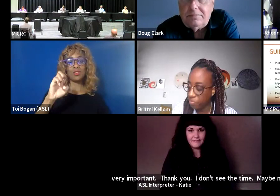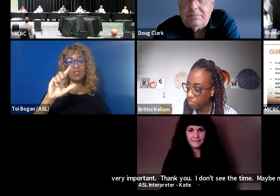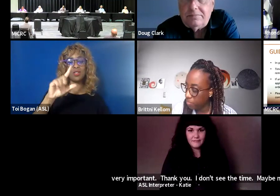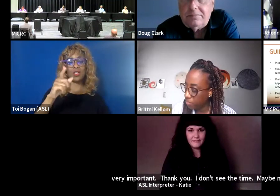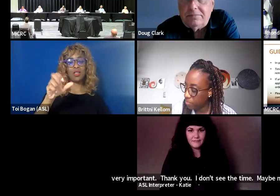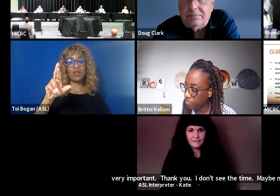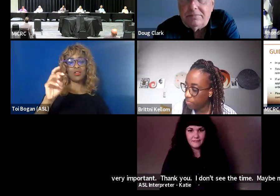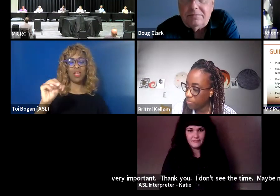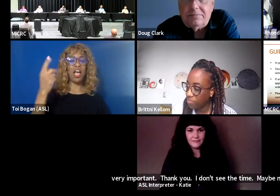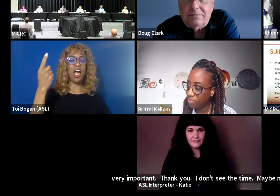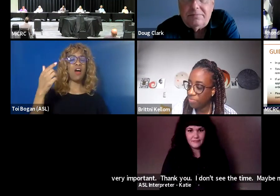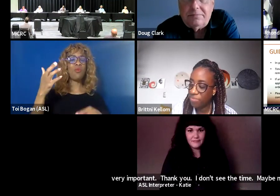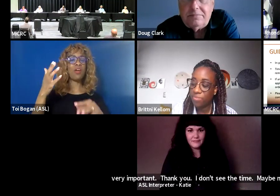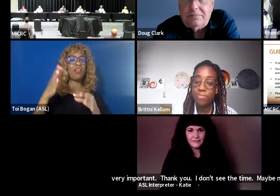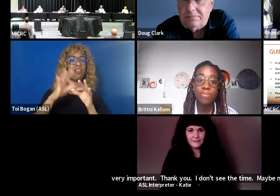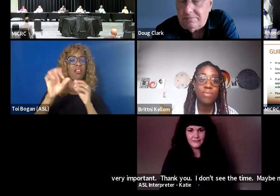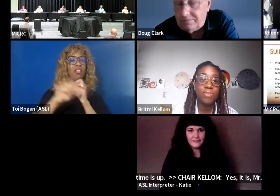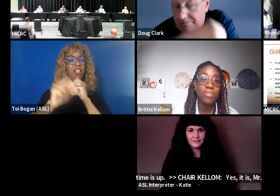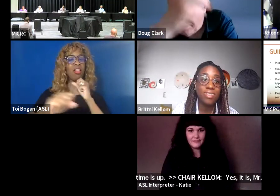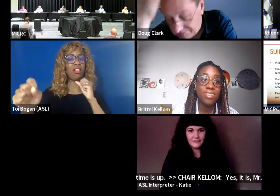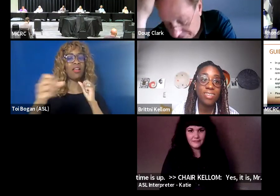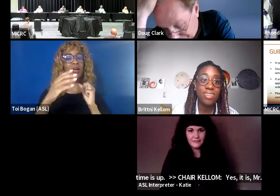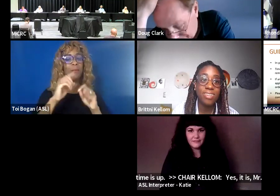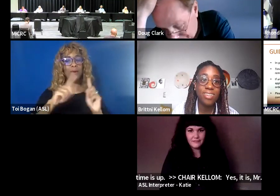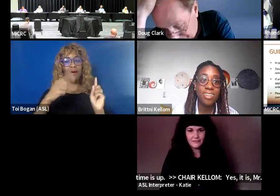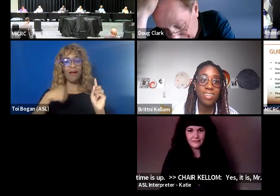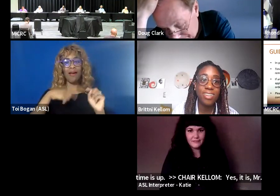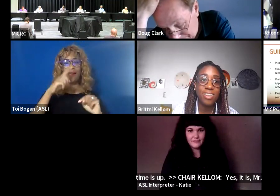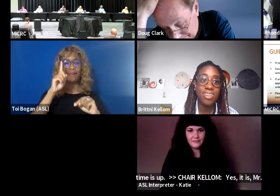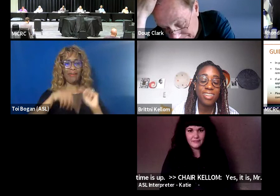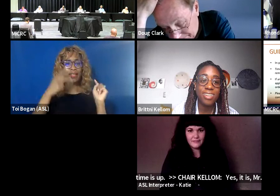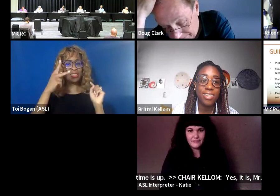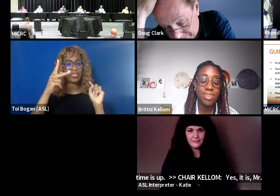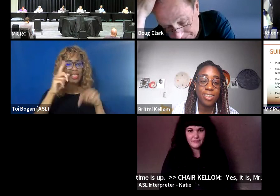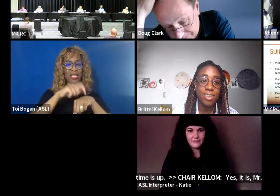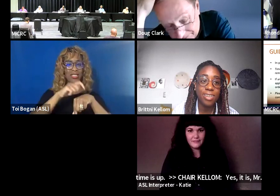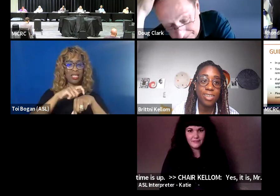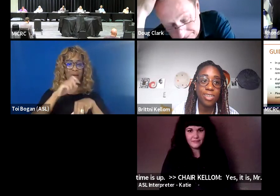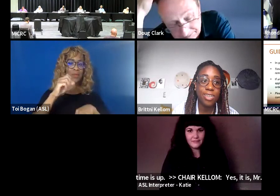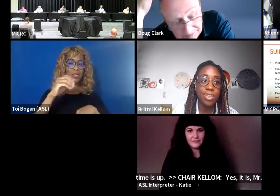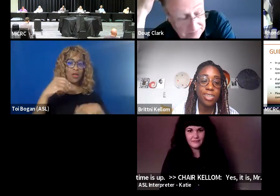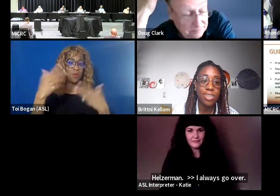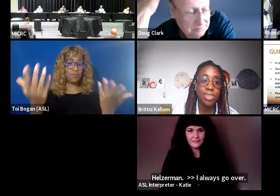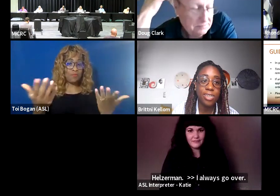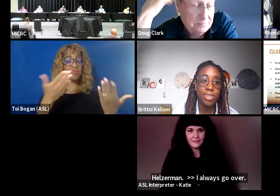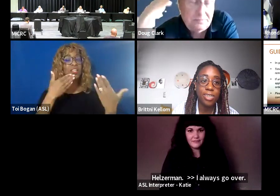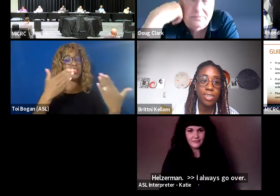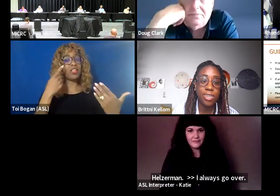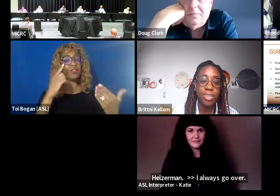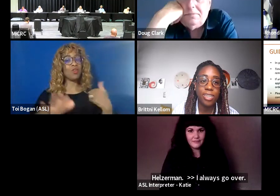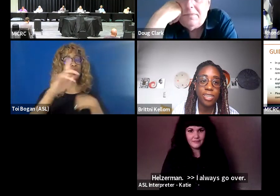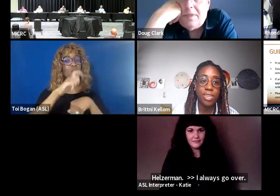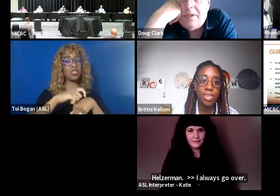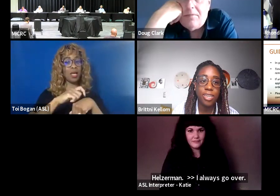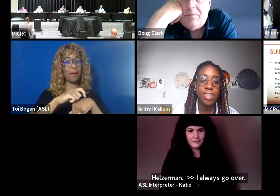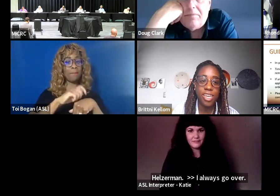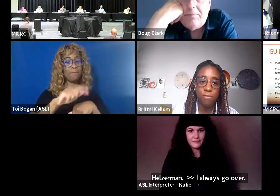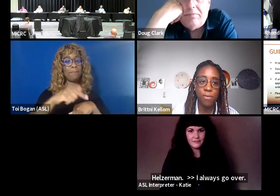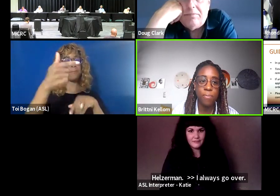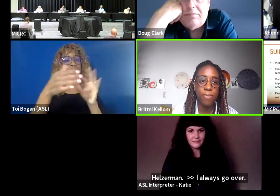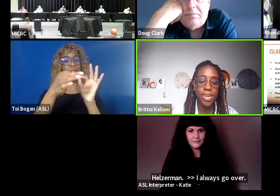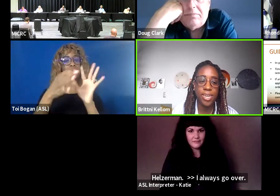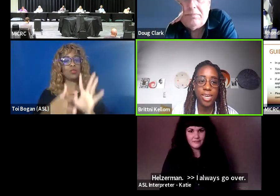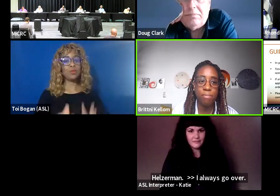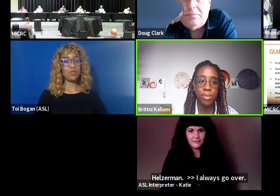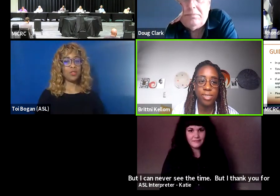I always go over and but I can never see the time. So, but I thank you for your time. Appreciate all your work. Thank